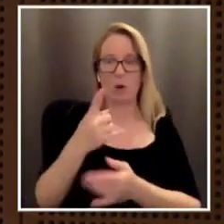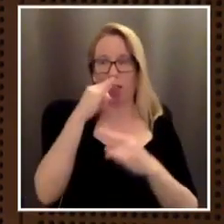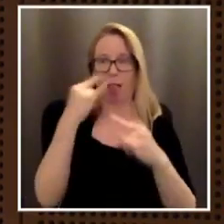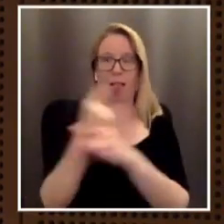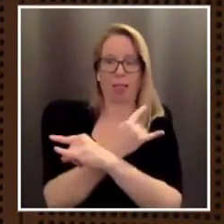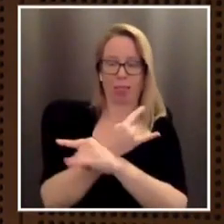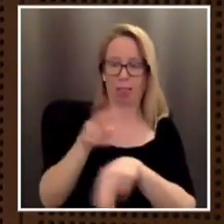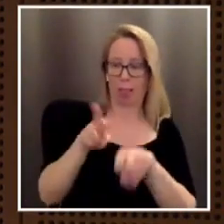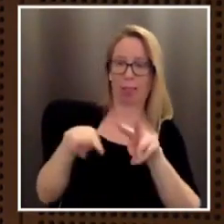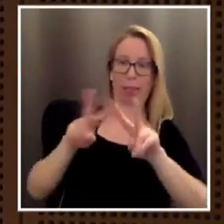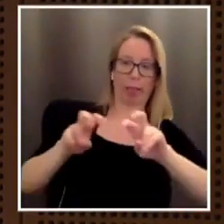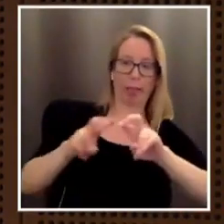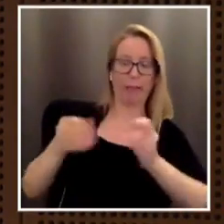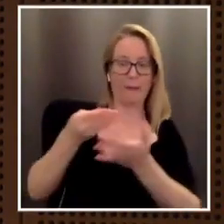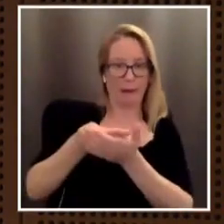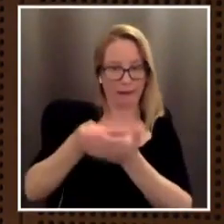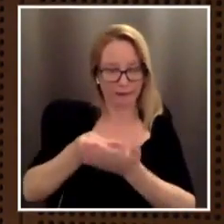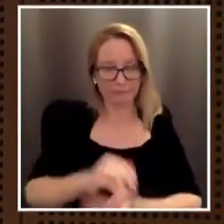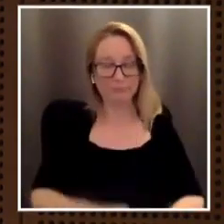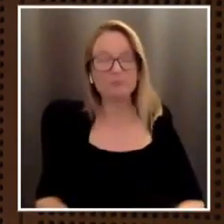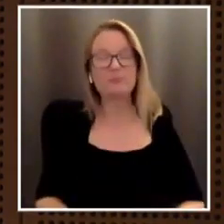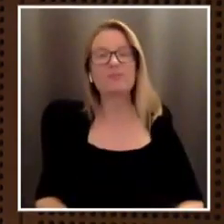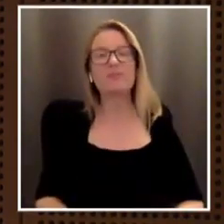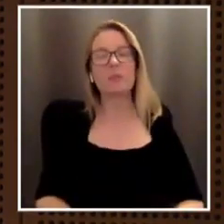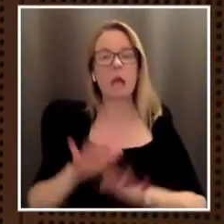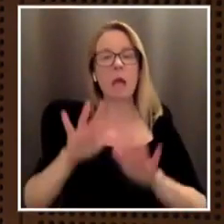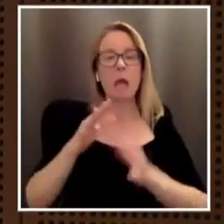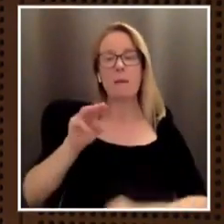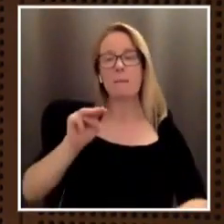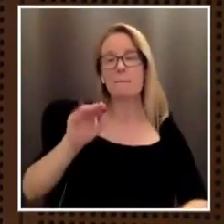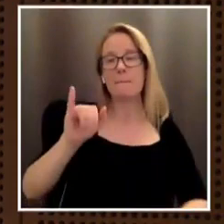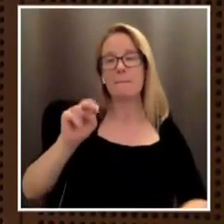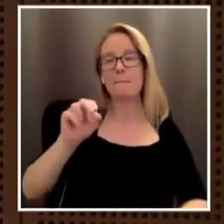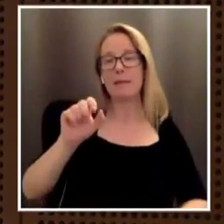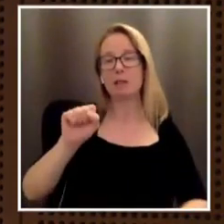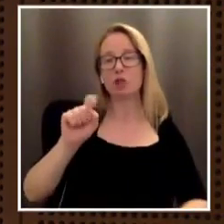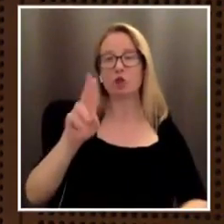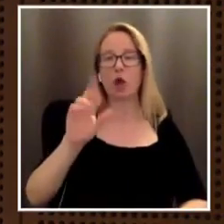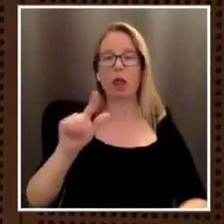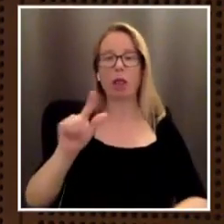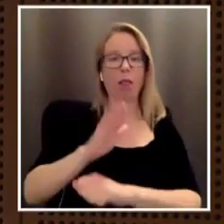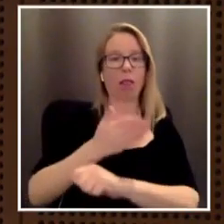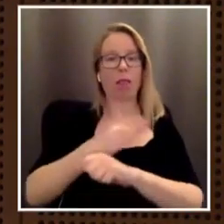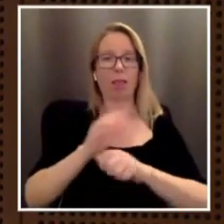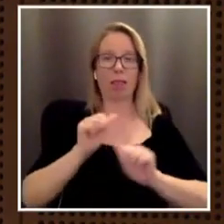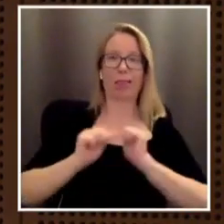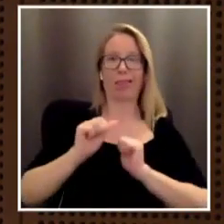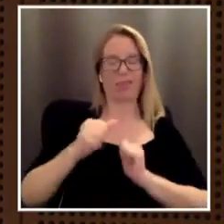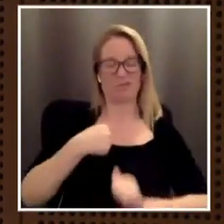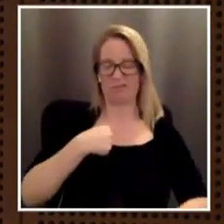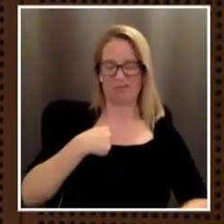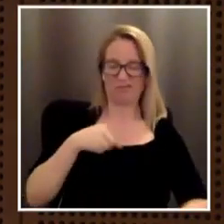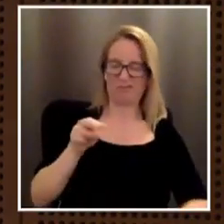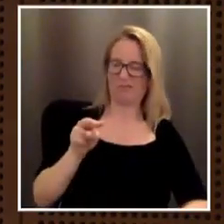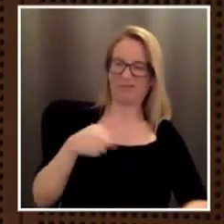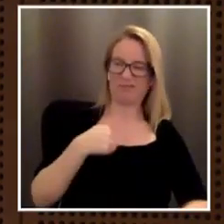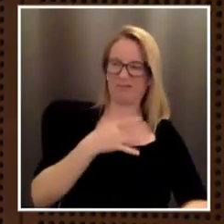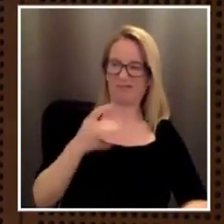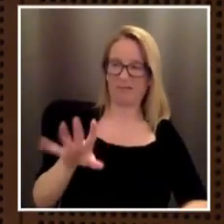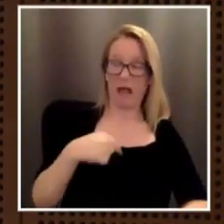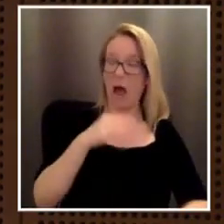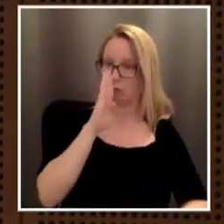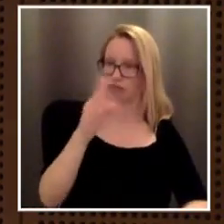money. And it had a kind of minstrel-esque quality to it that I did not appreciate. And I told them